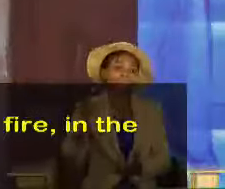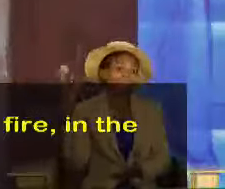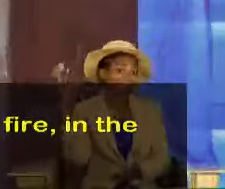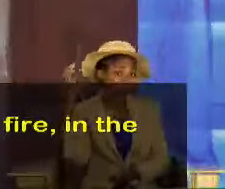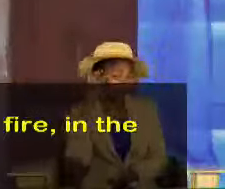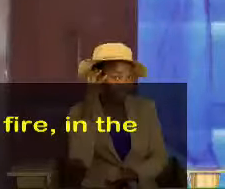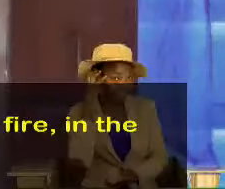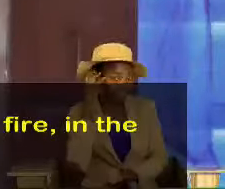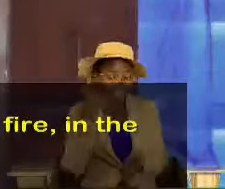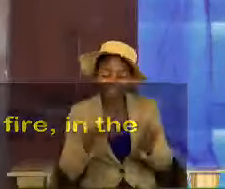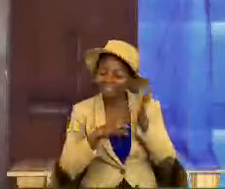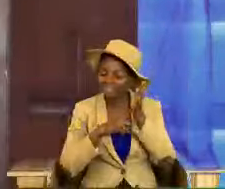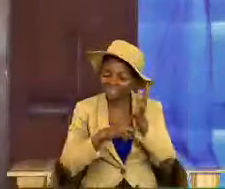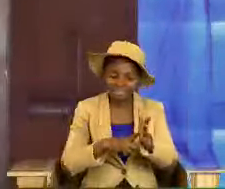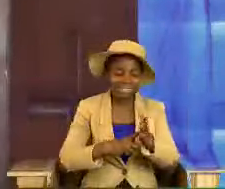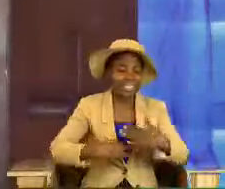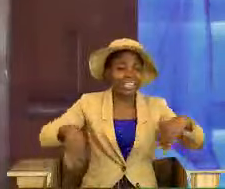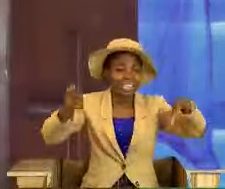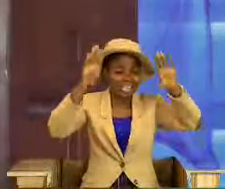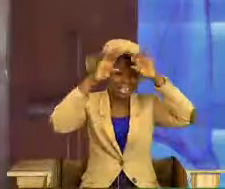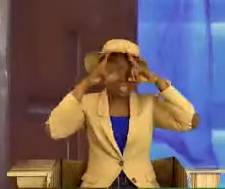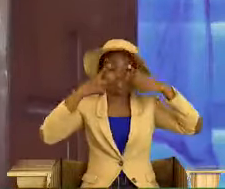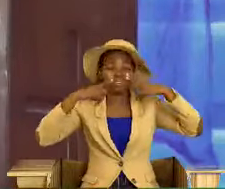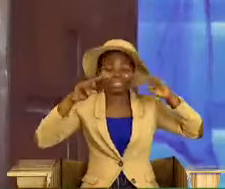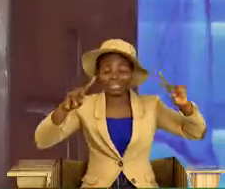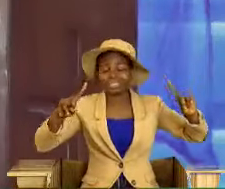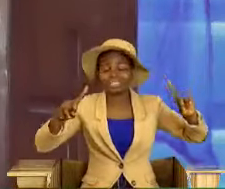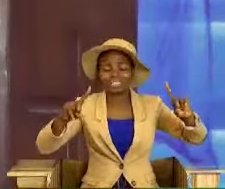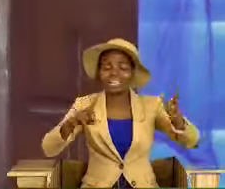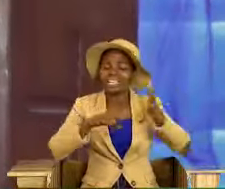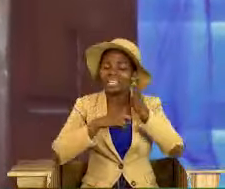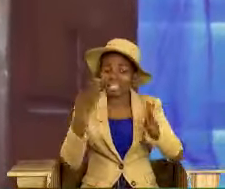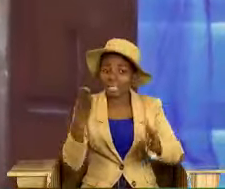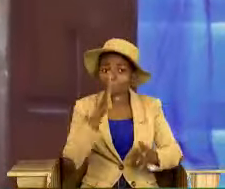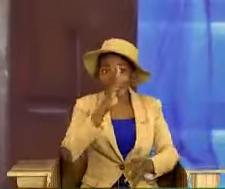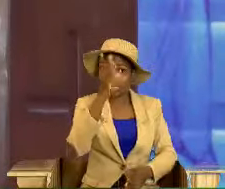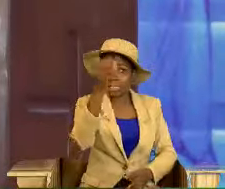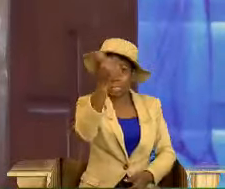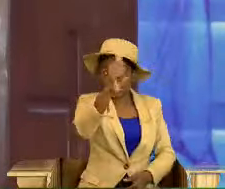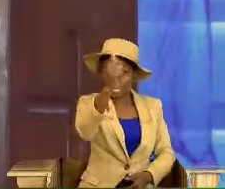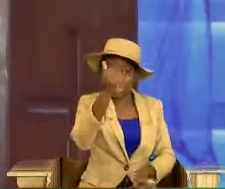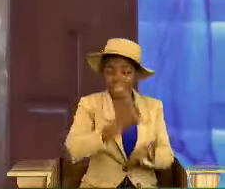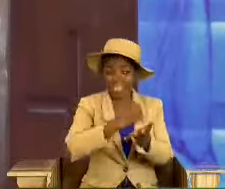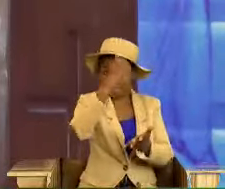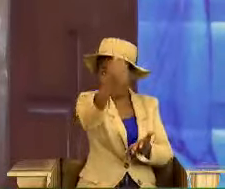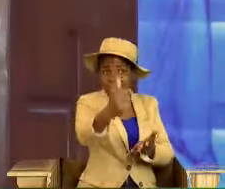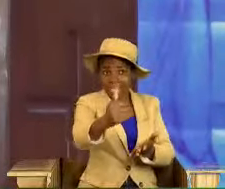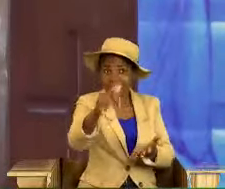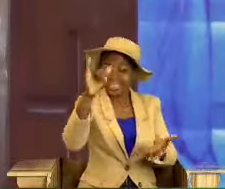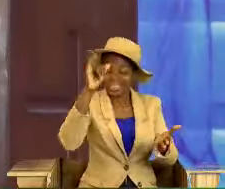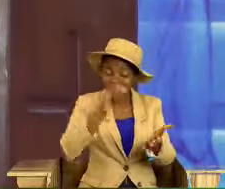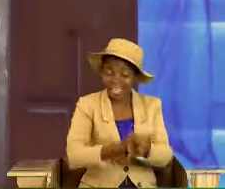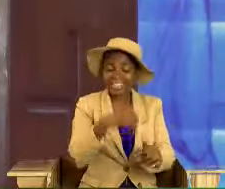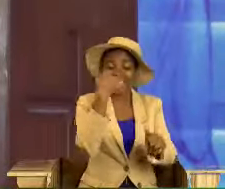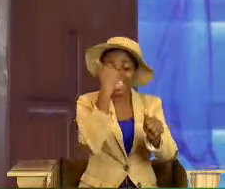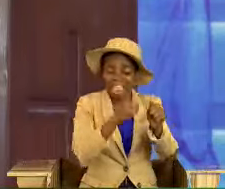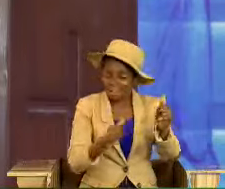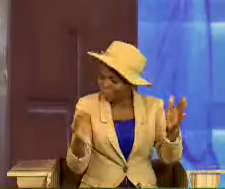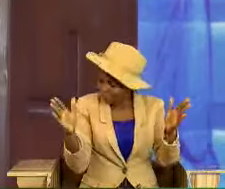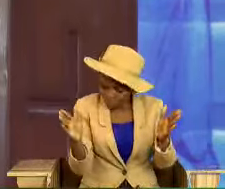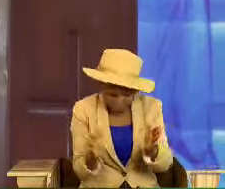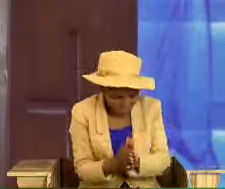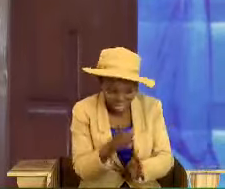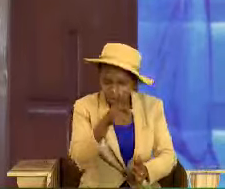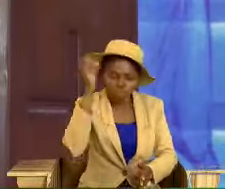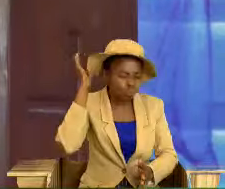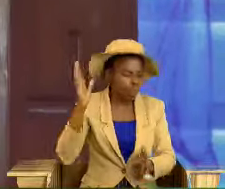heavenly decree and let there be a timeful amen that every prayer you are going to pray